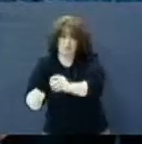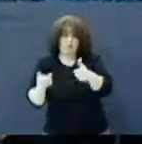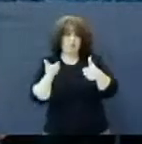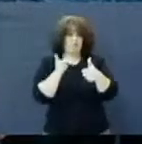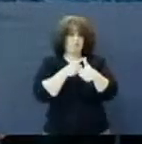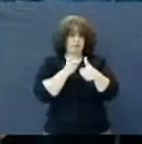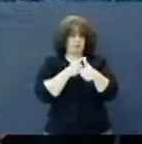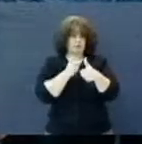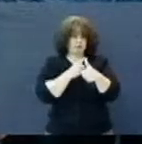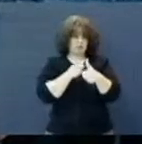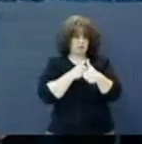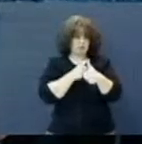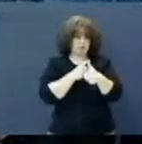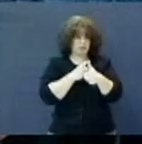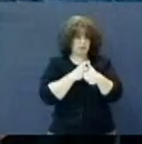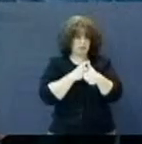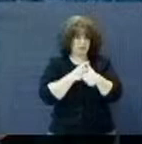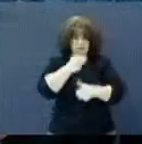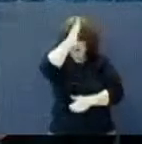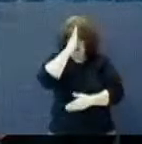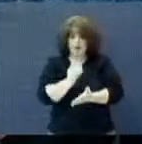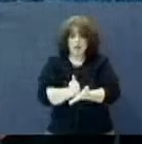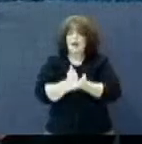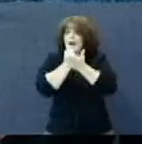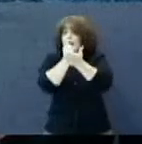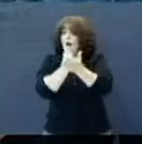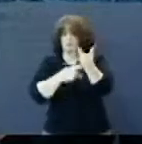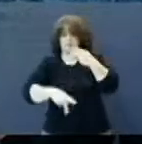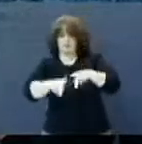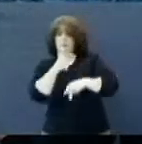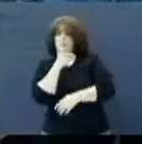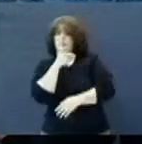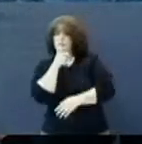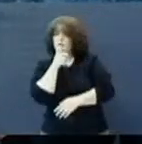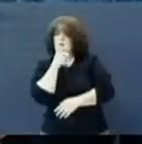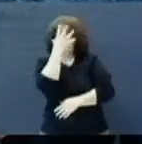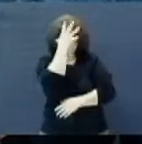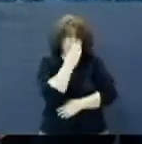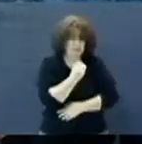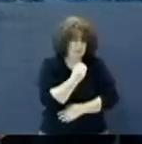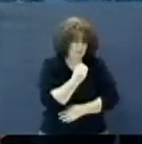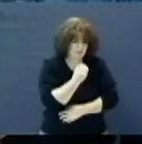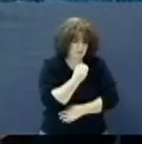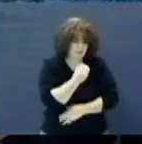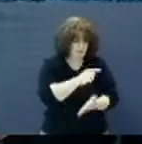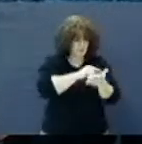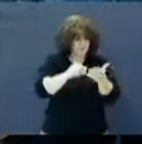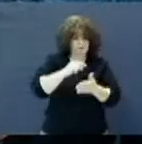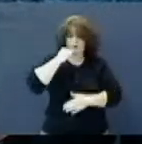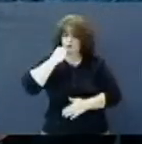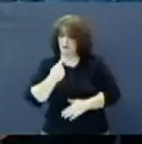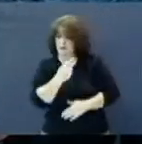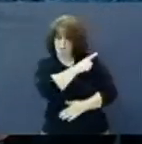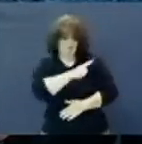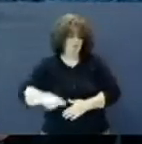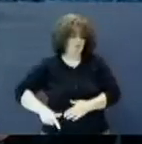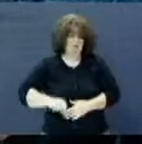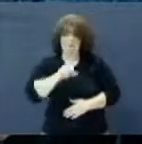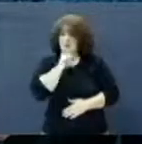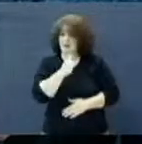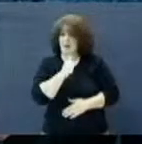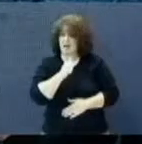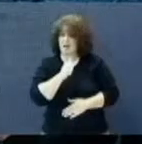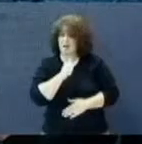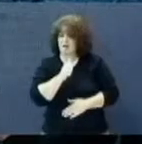First, he helps those who slip. For the verse tells us the Lord will not allow our foot to